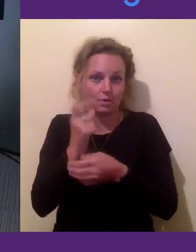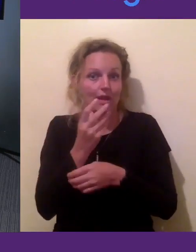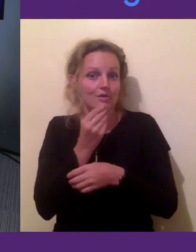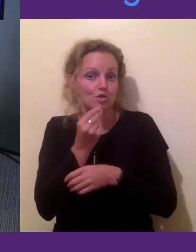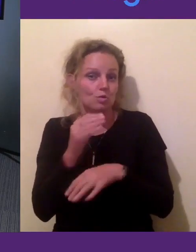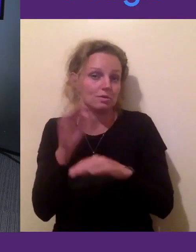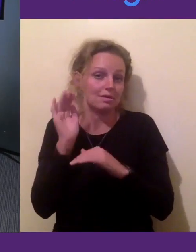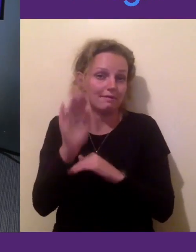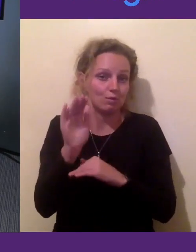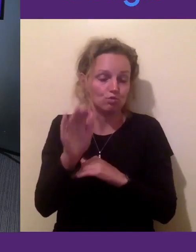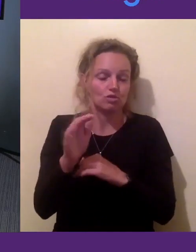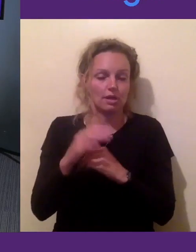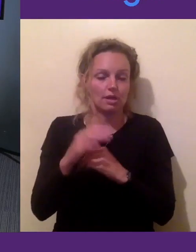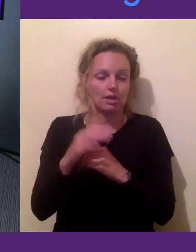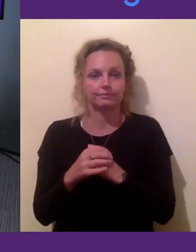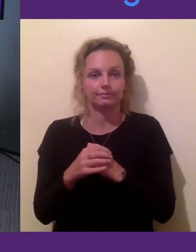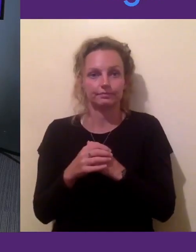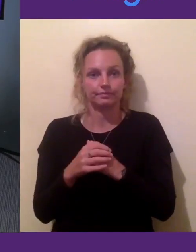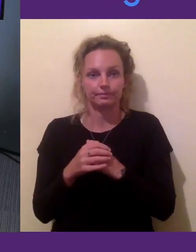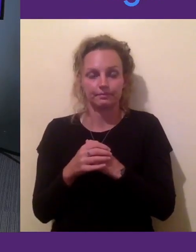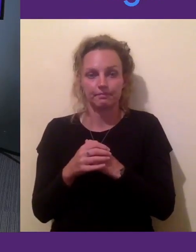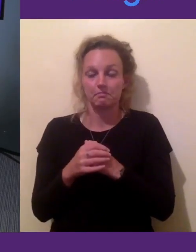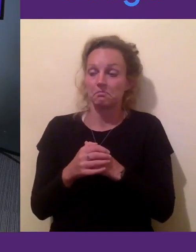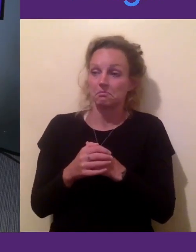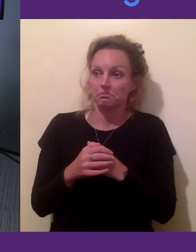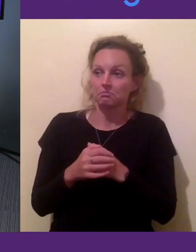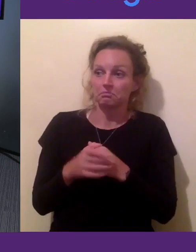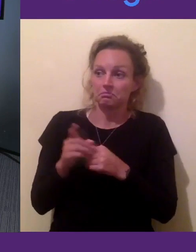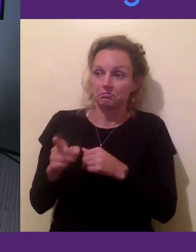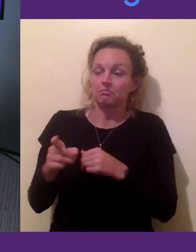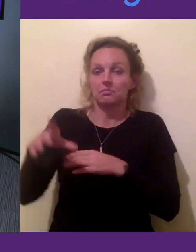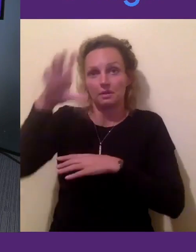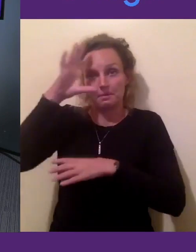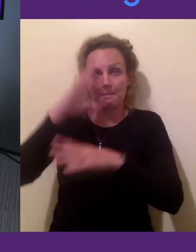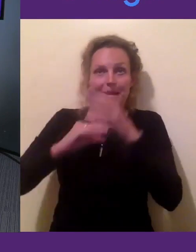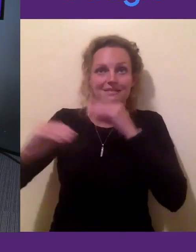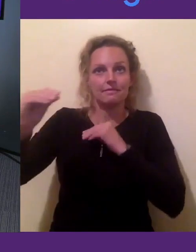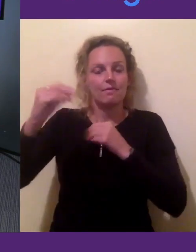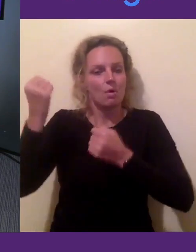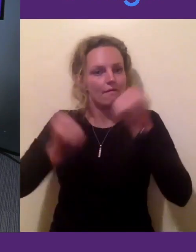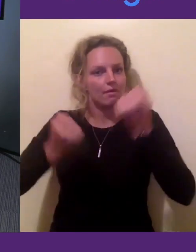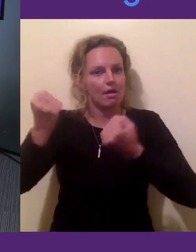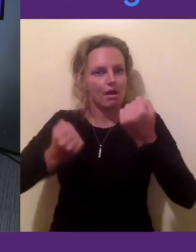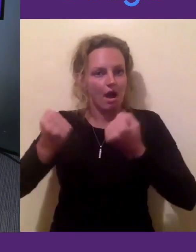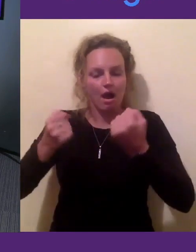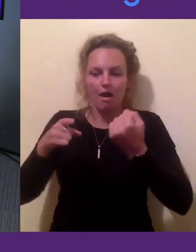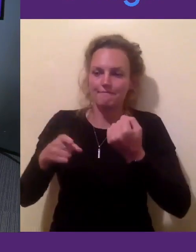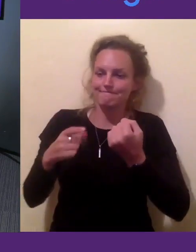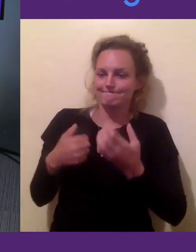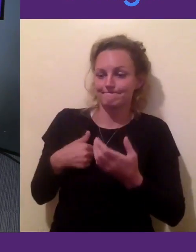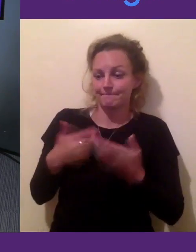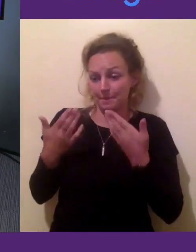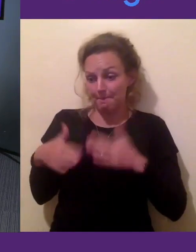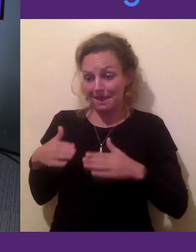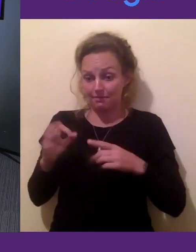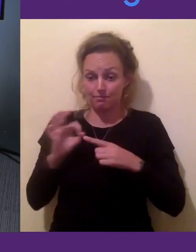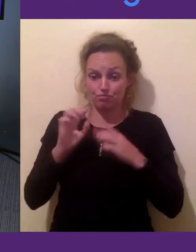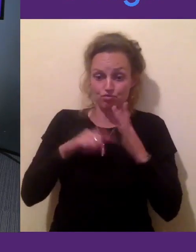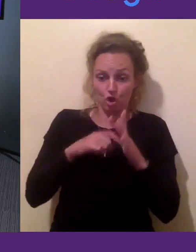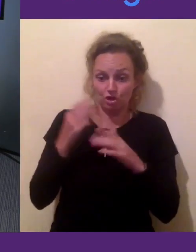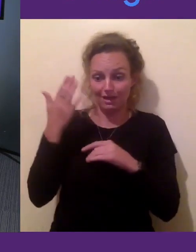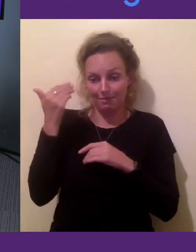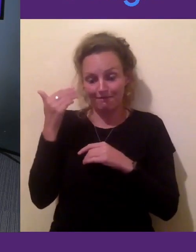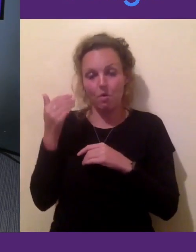building on that car theme, one of the projects we did was looking at autonomous vehicles, and we were asked by the UK